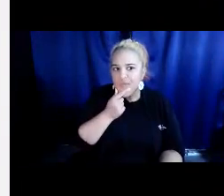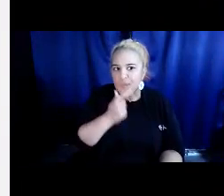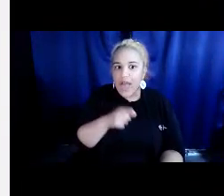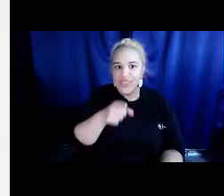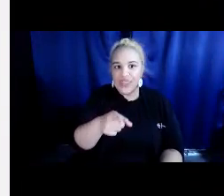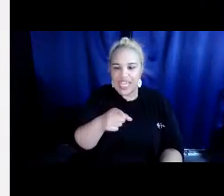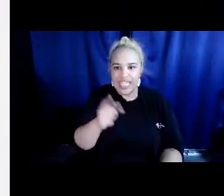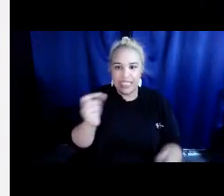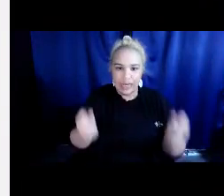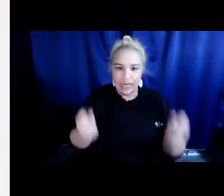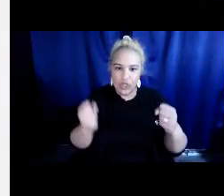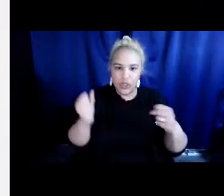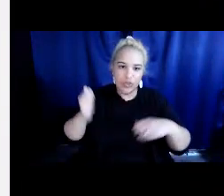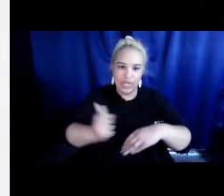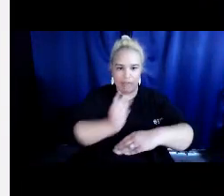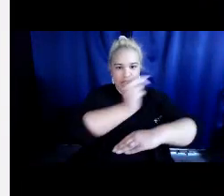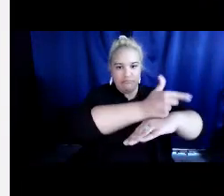community.